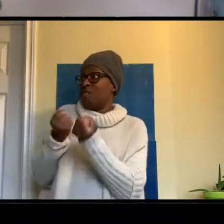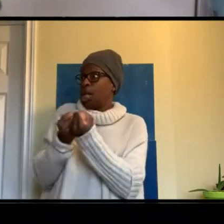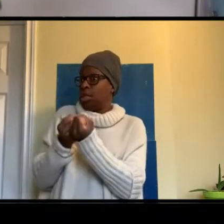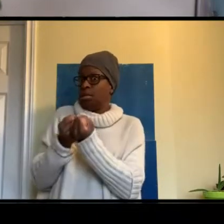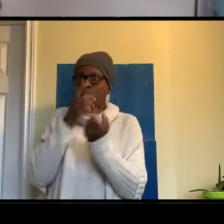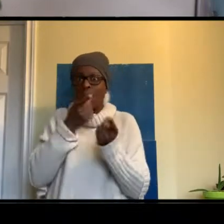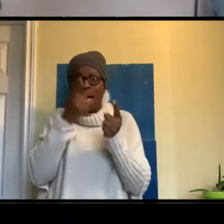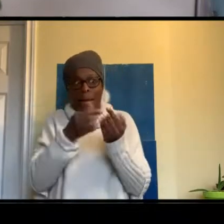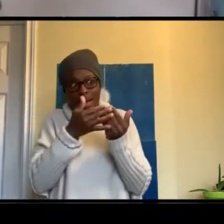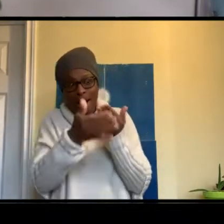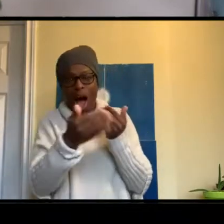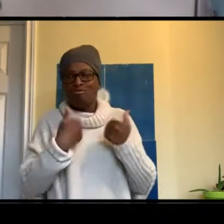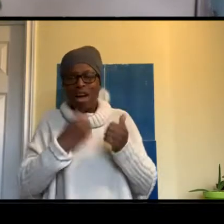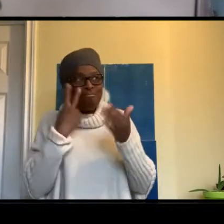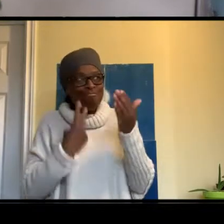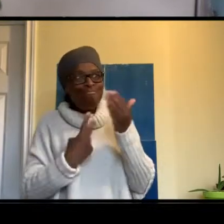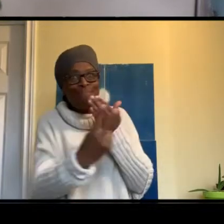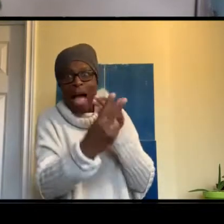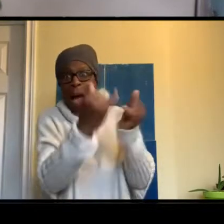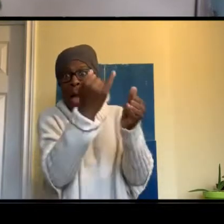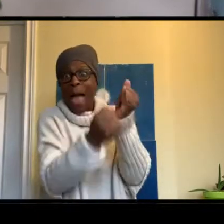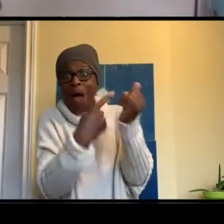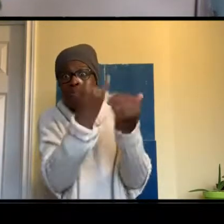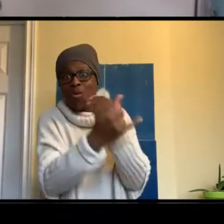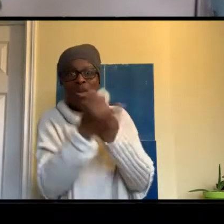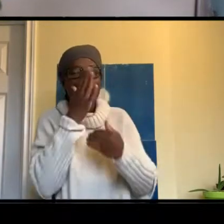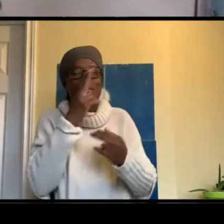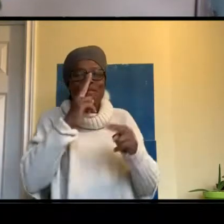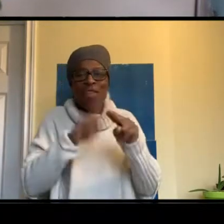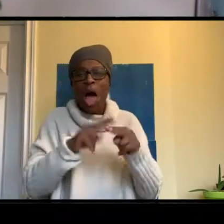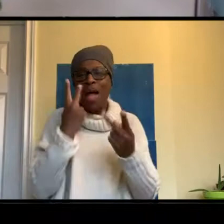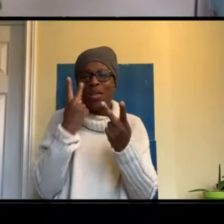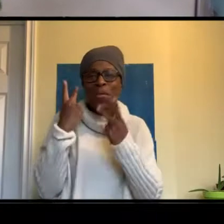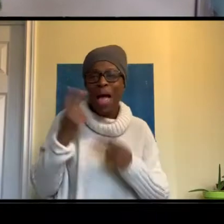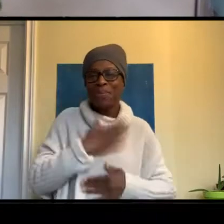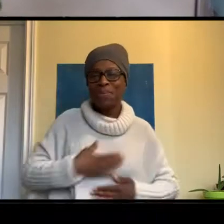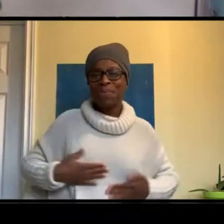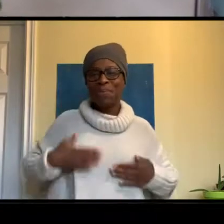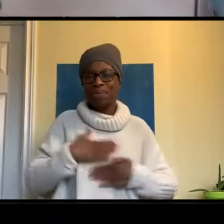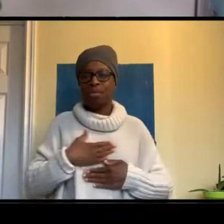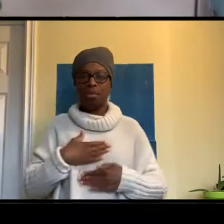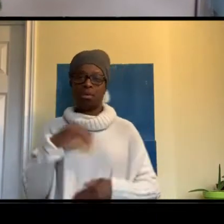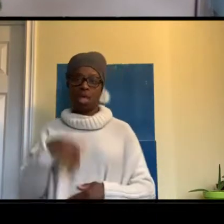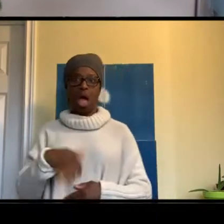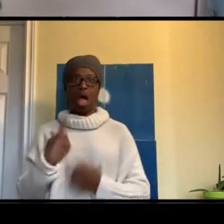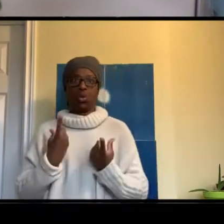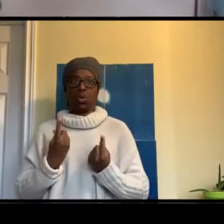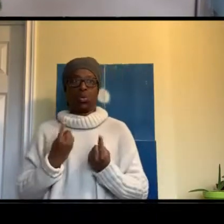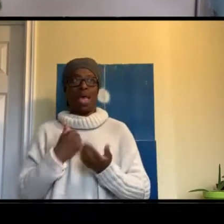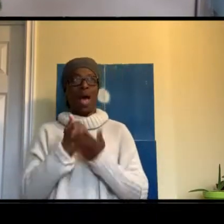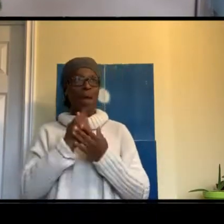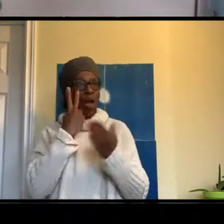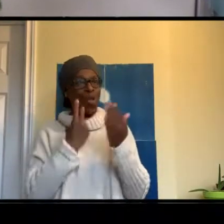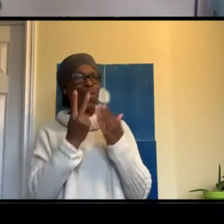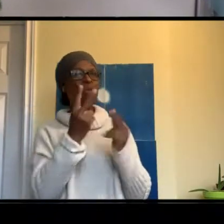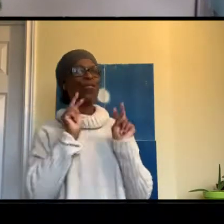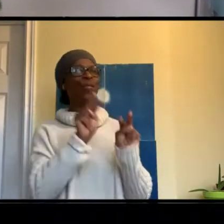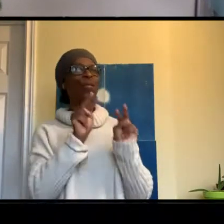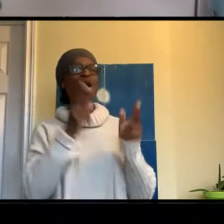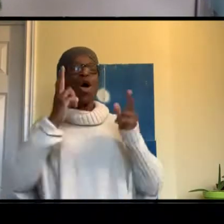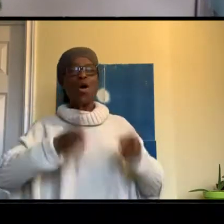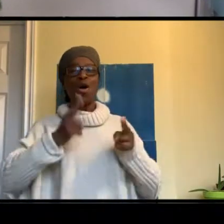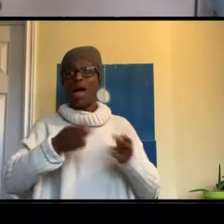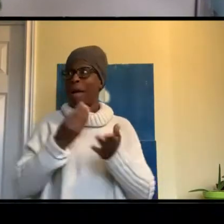that's really how I sort of get over that hurdle of feeling sort of lonely and isolated writing. And having a buddy is really helpful